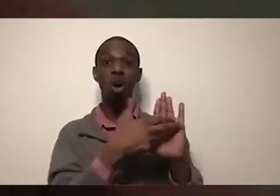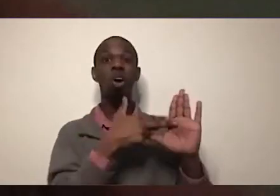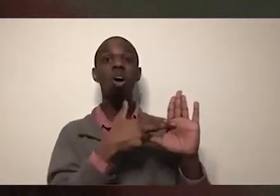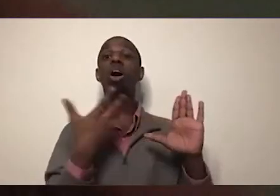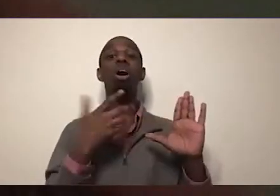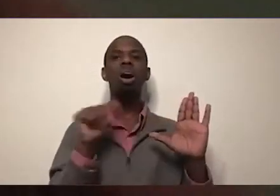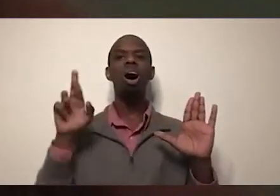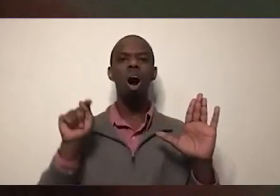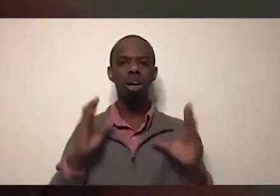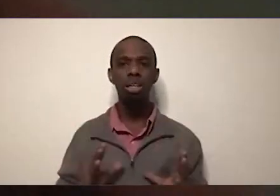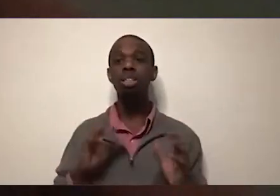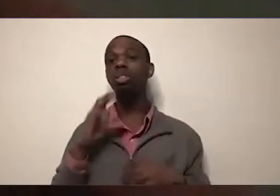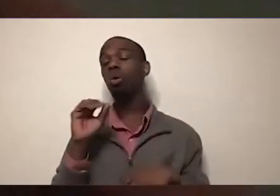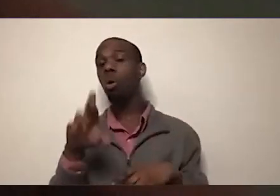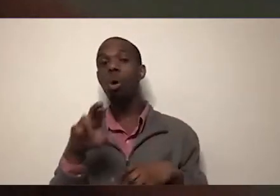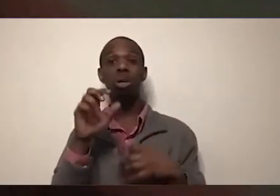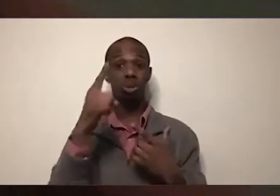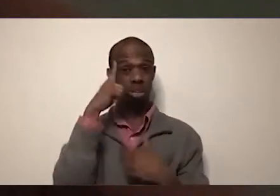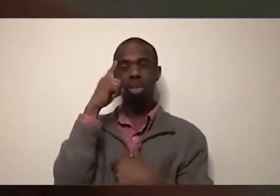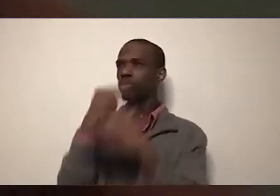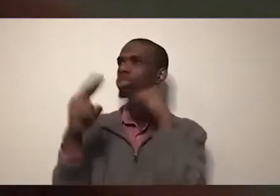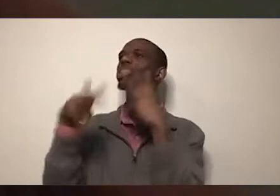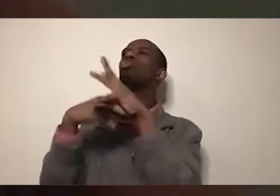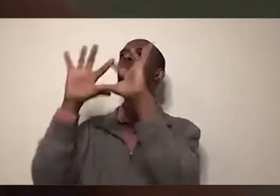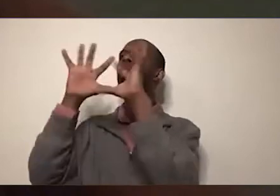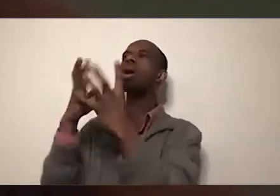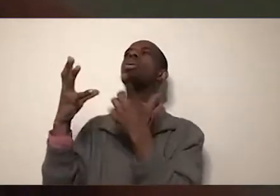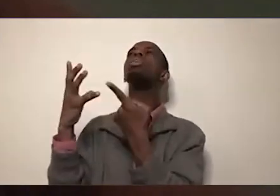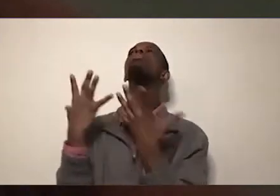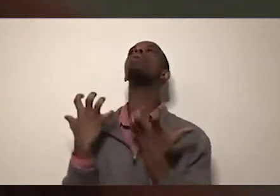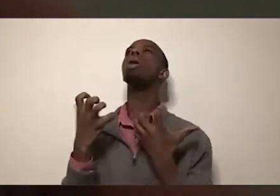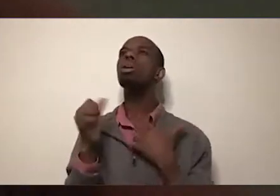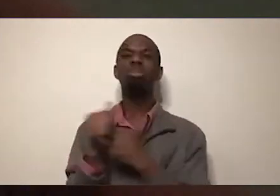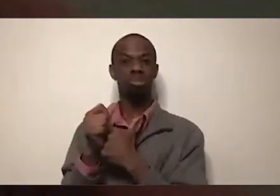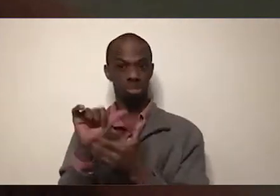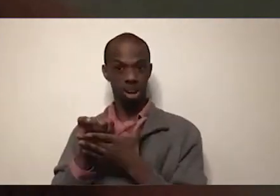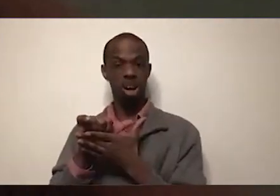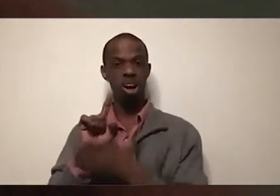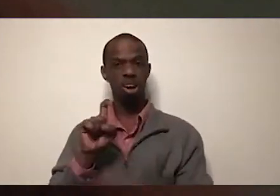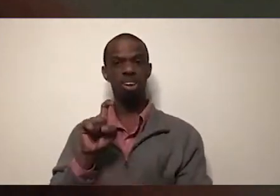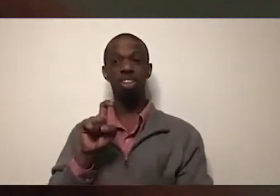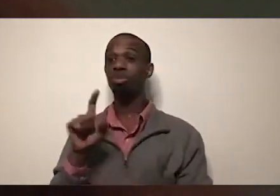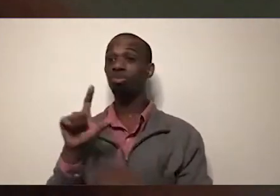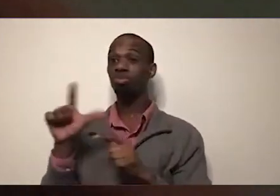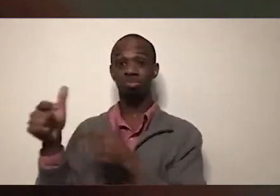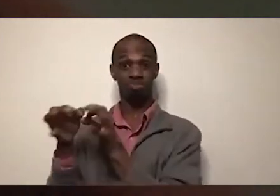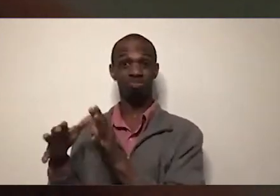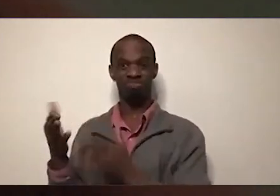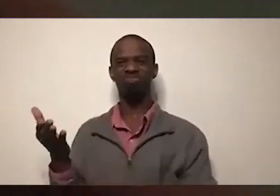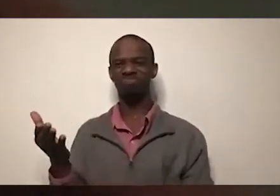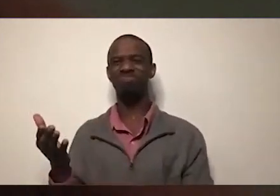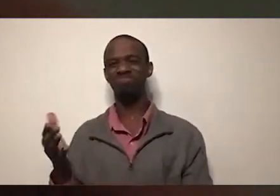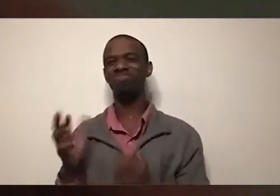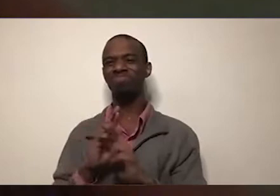probably a number of factors, not the least of which was that as you know, I grew up in a family of all boys on